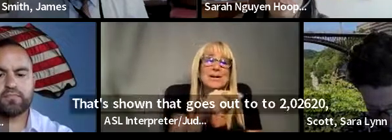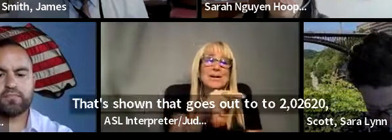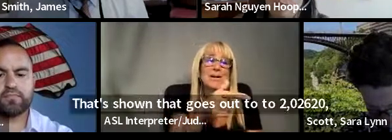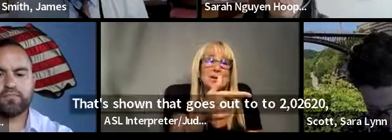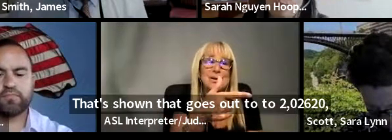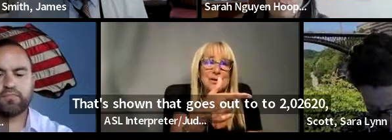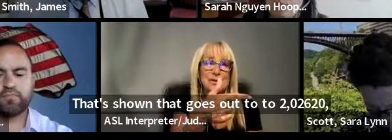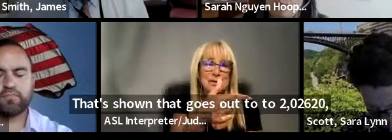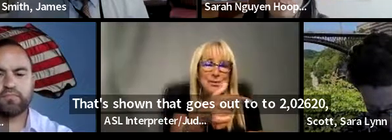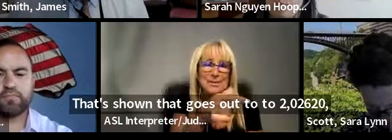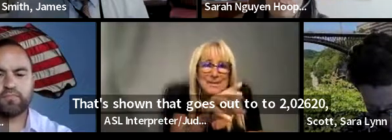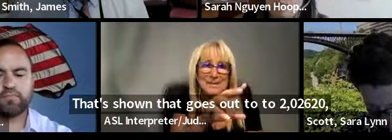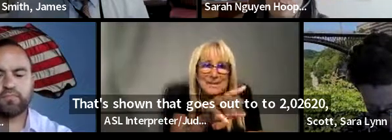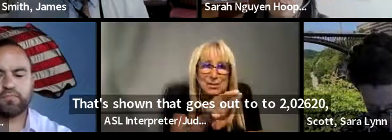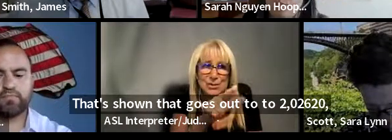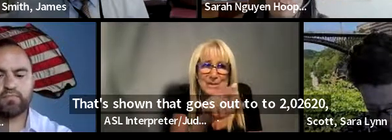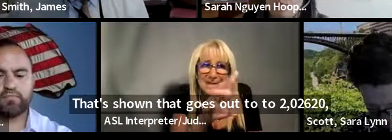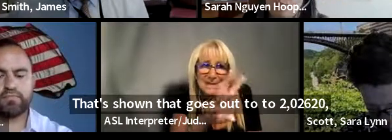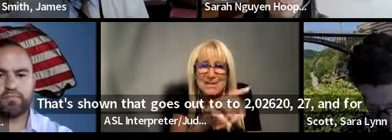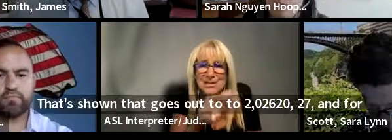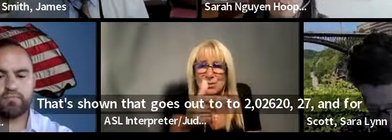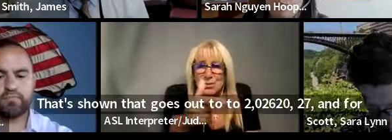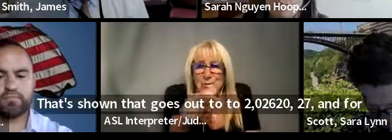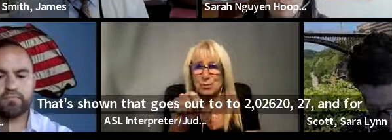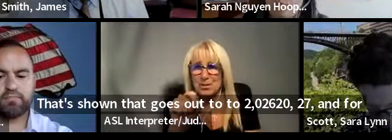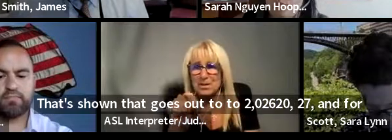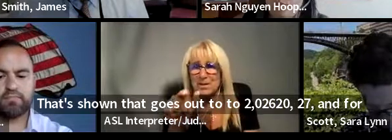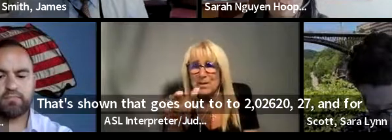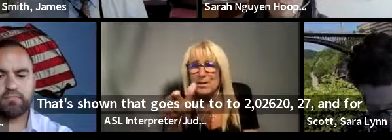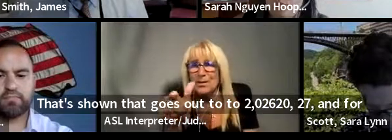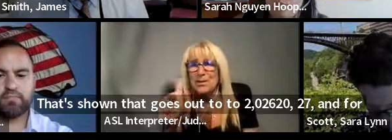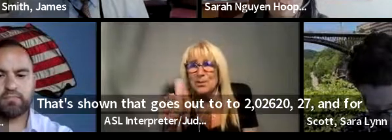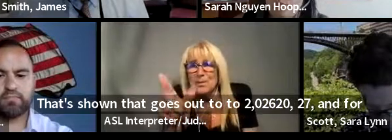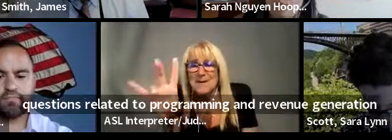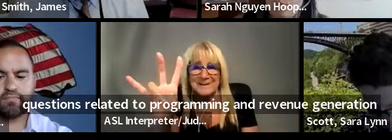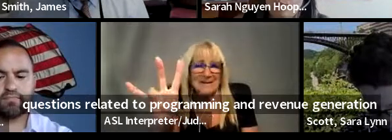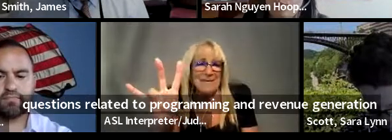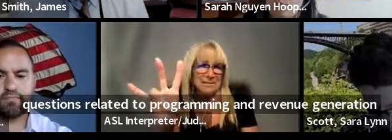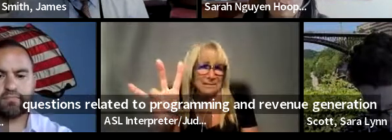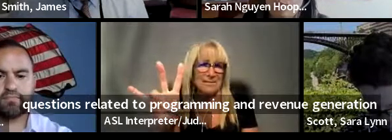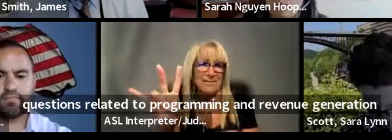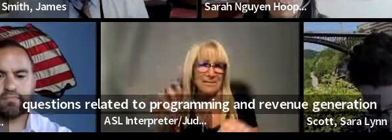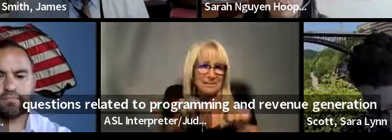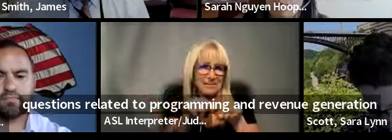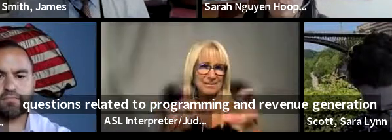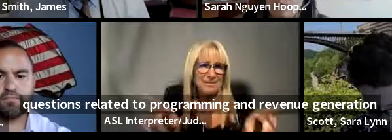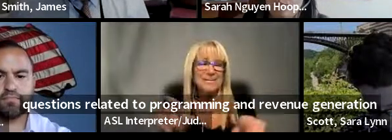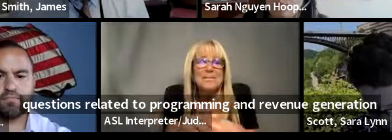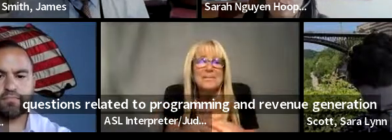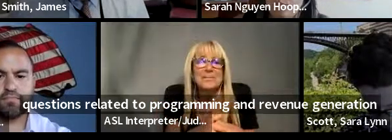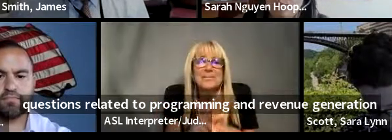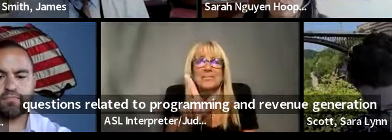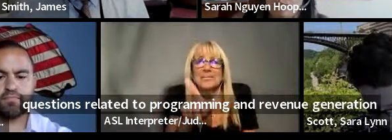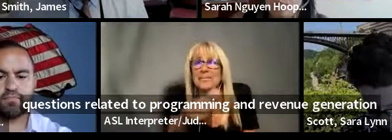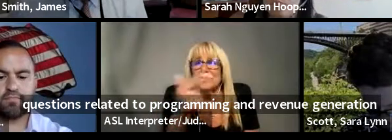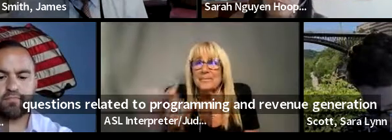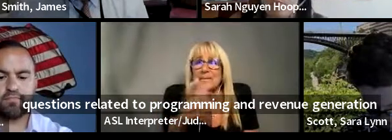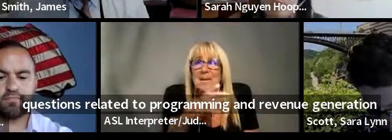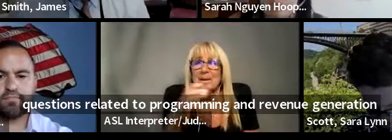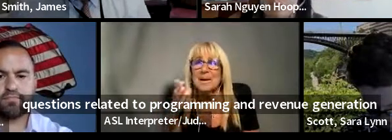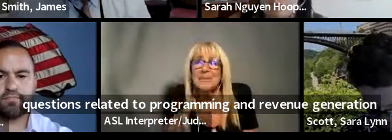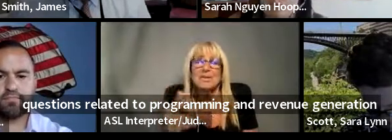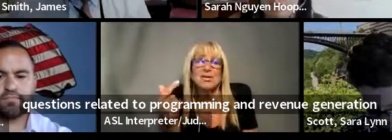questions related to programming and revenue generation, those are things that I'll turn over to Commissioner Green. Thank you.